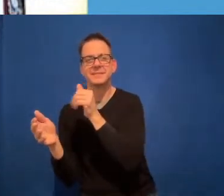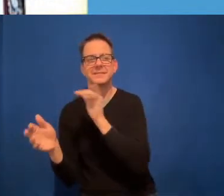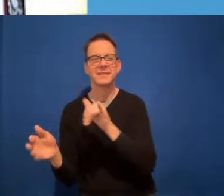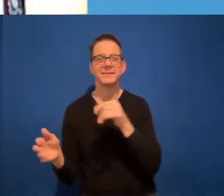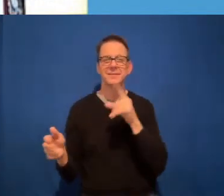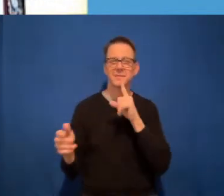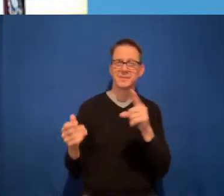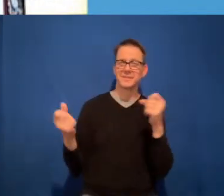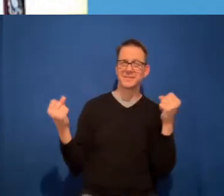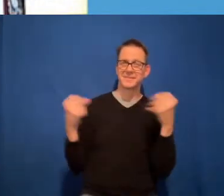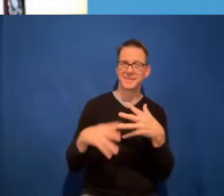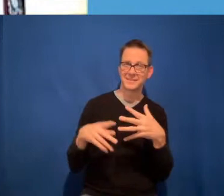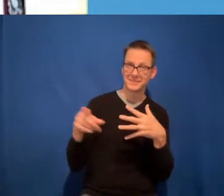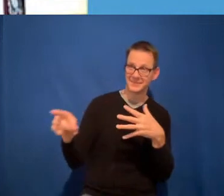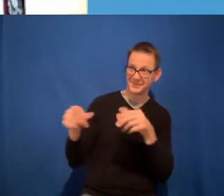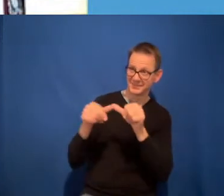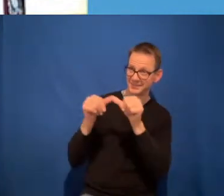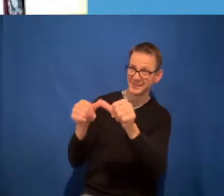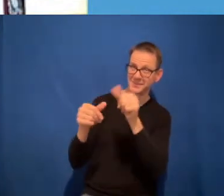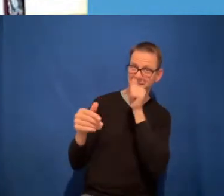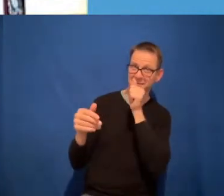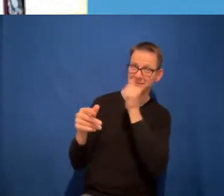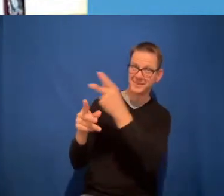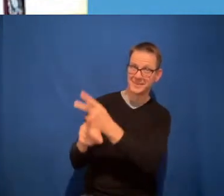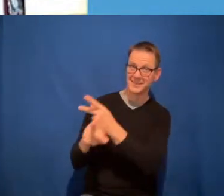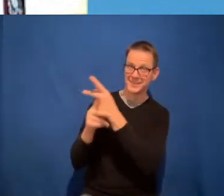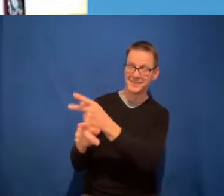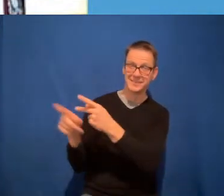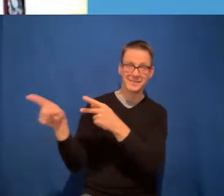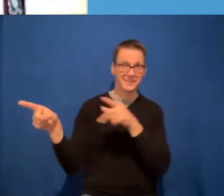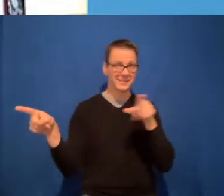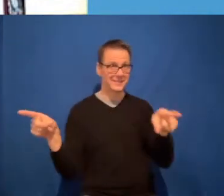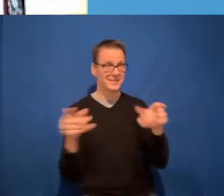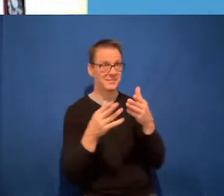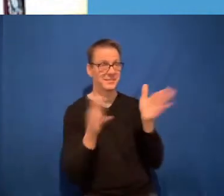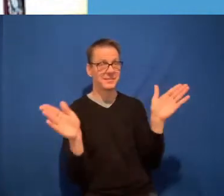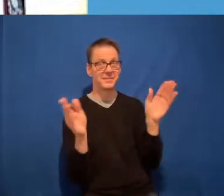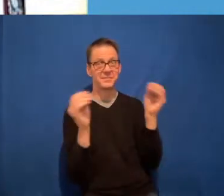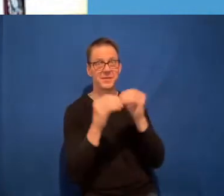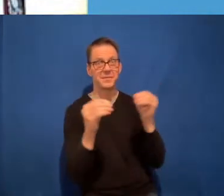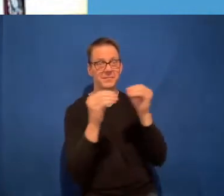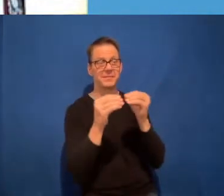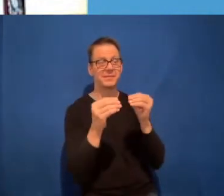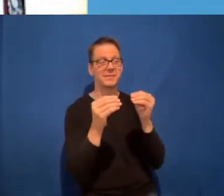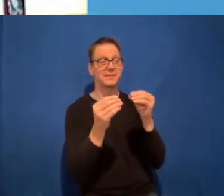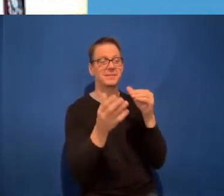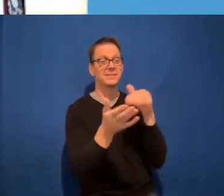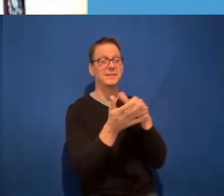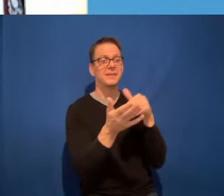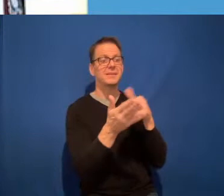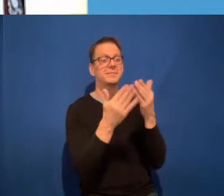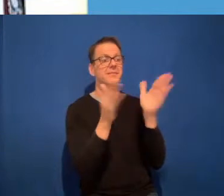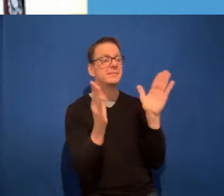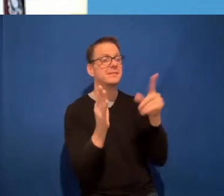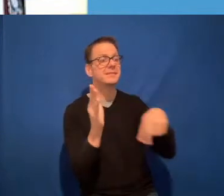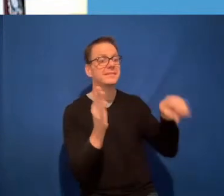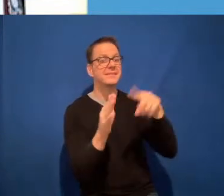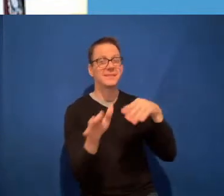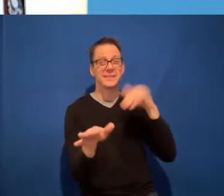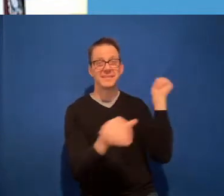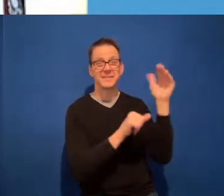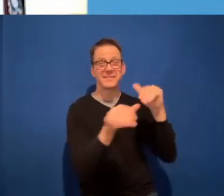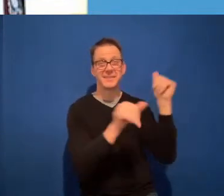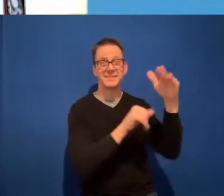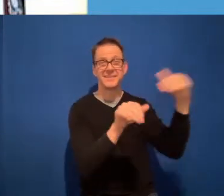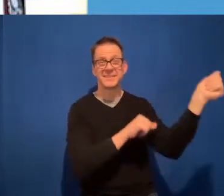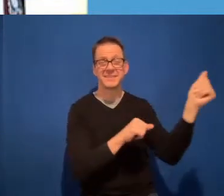in that step, and more doctors would leave. So the solution has to be that a clear path forward where